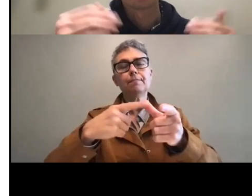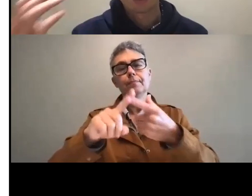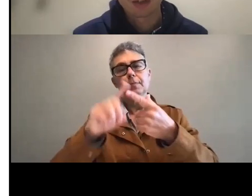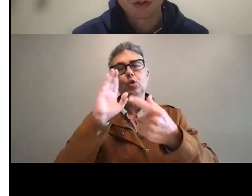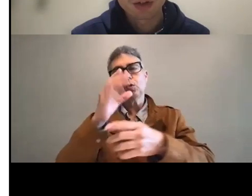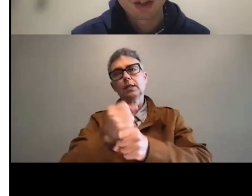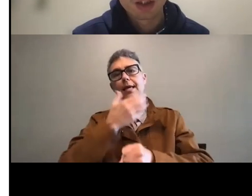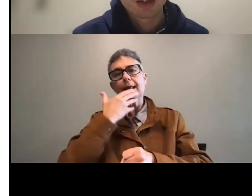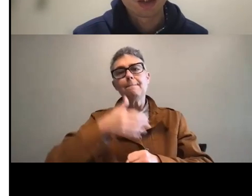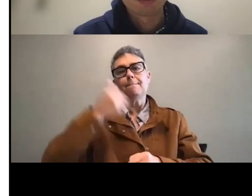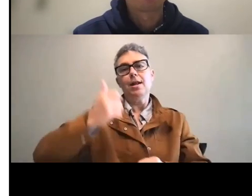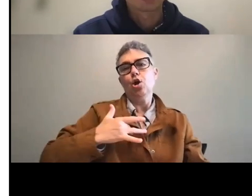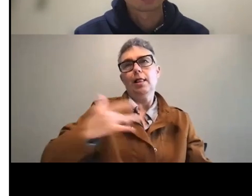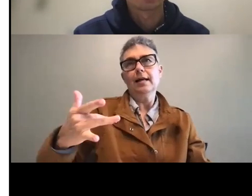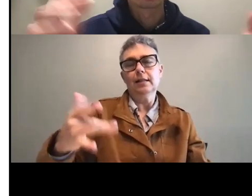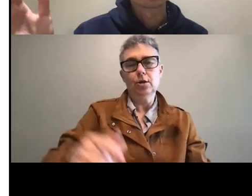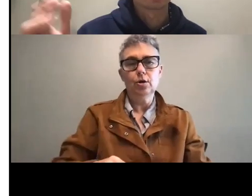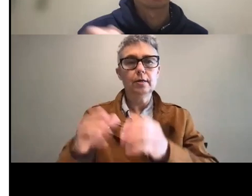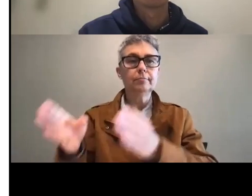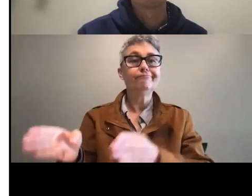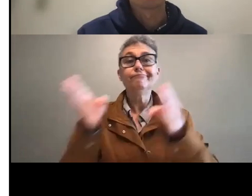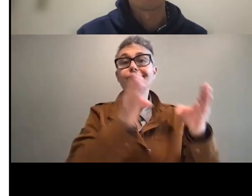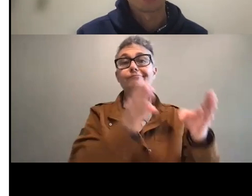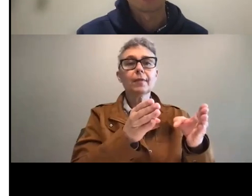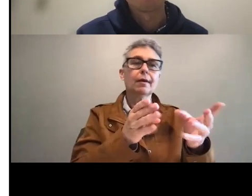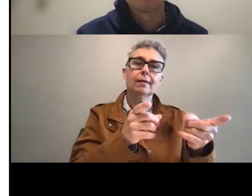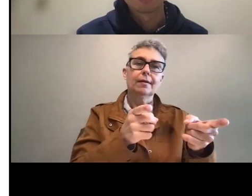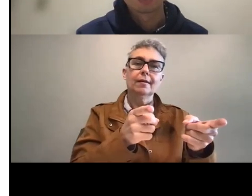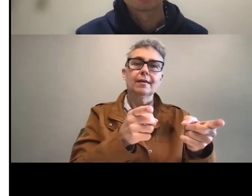better log likelihood. Here, perplexity is just